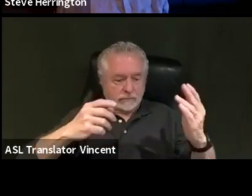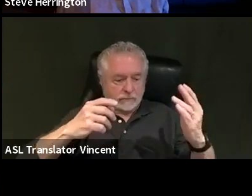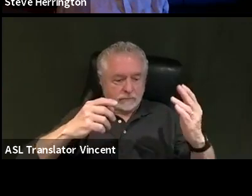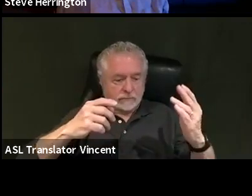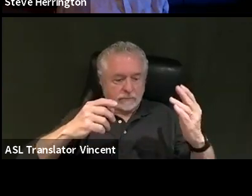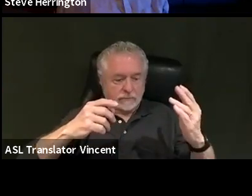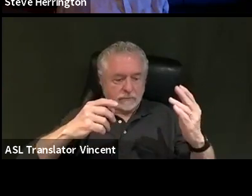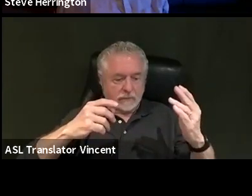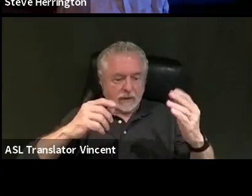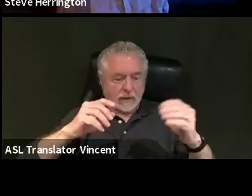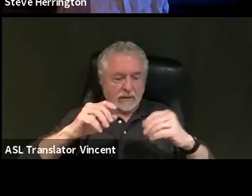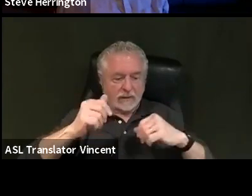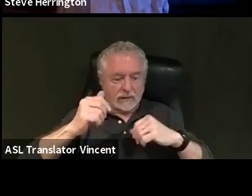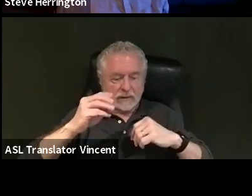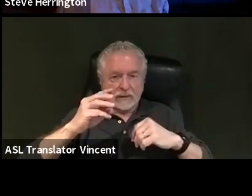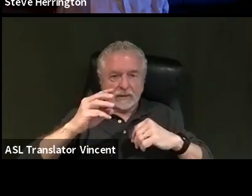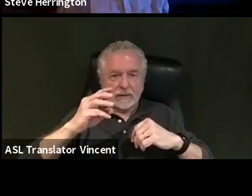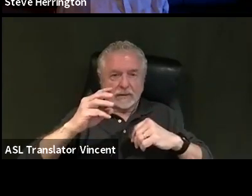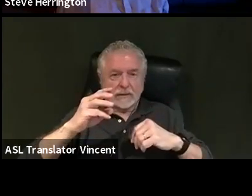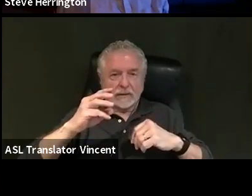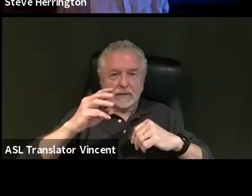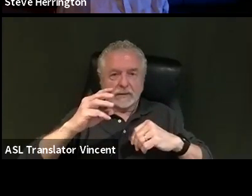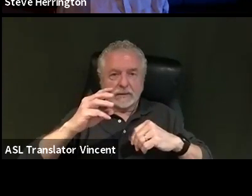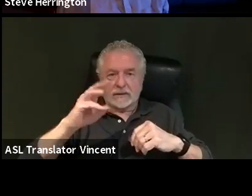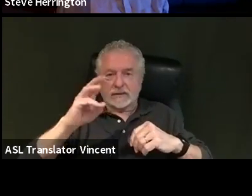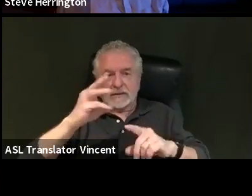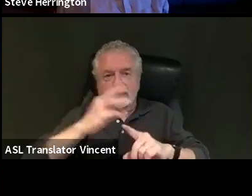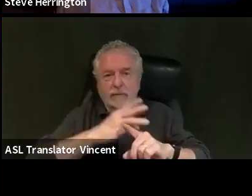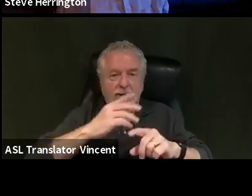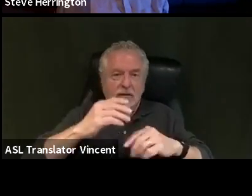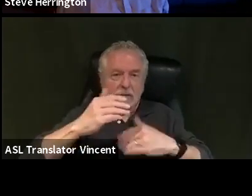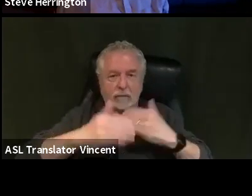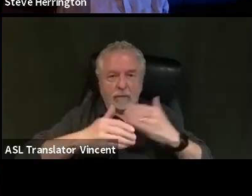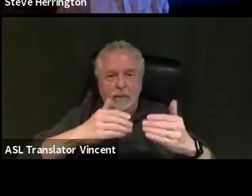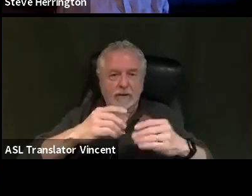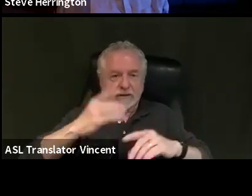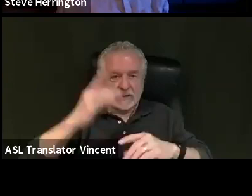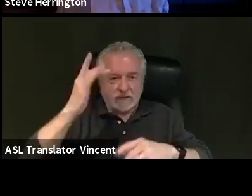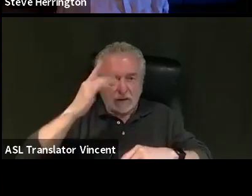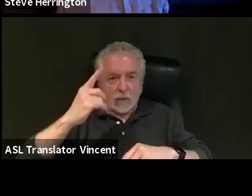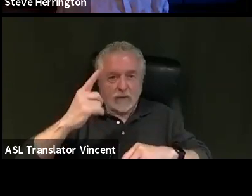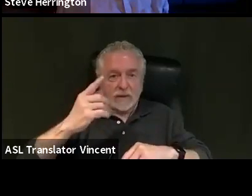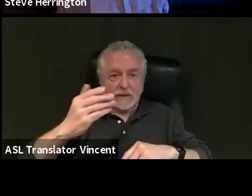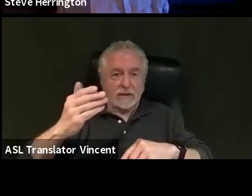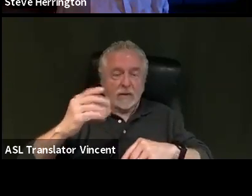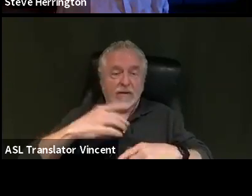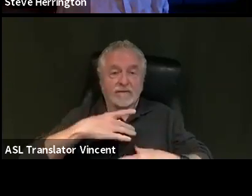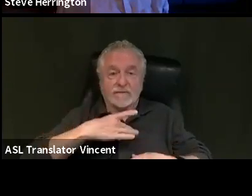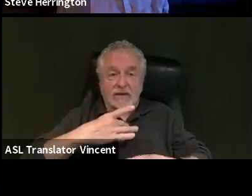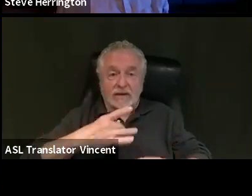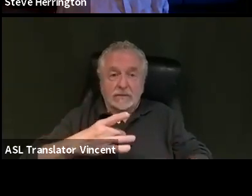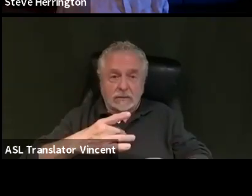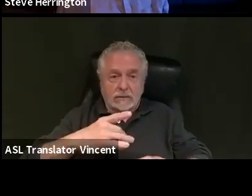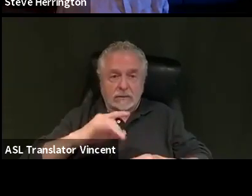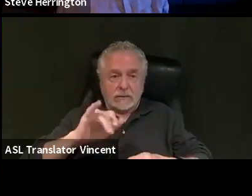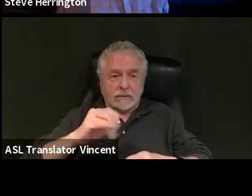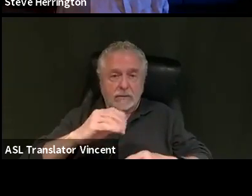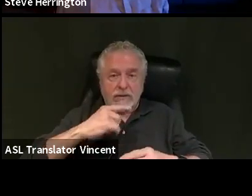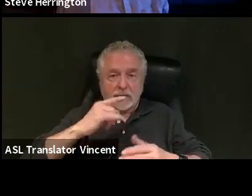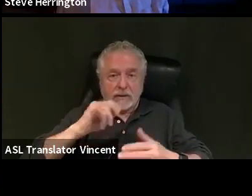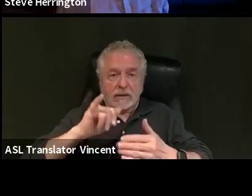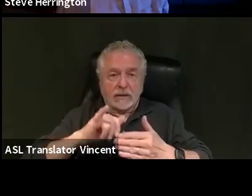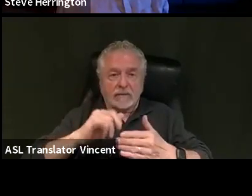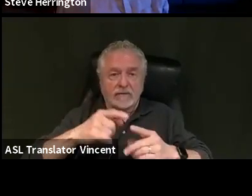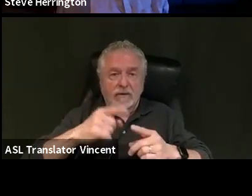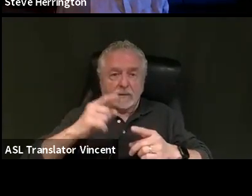point, what are we, 15 months, I think, into learning about this new disease. One thing that's fascinating, Jamie, just to speak